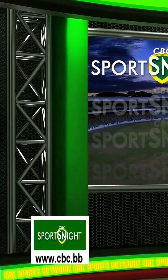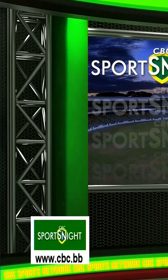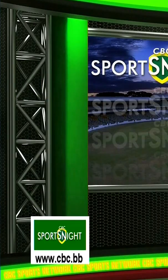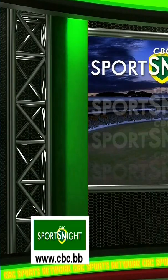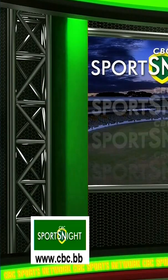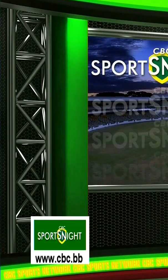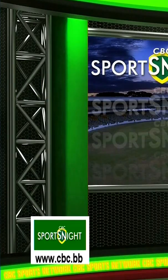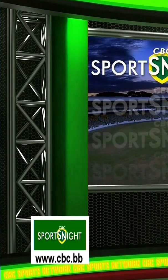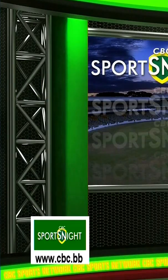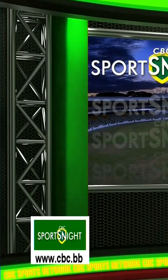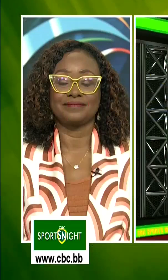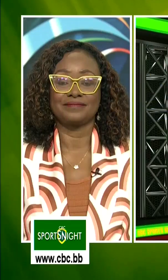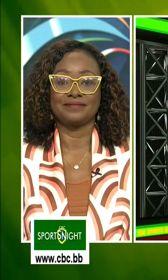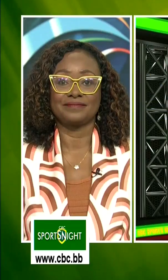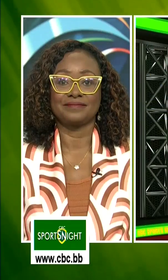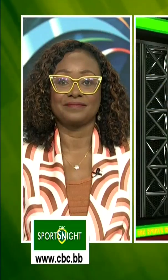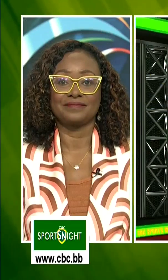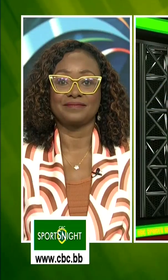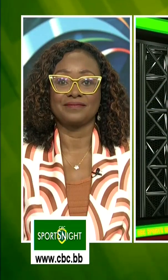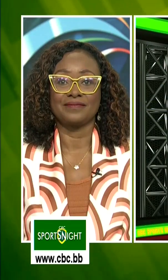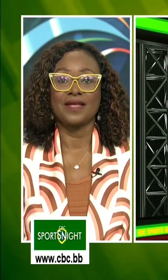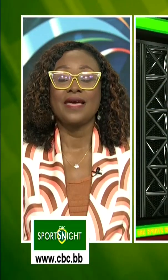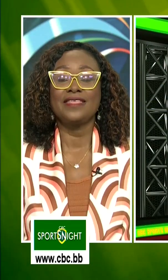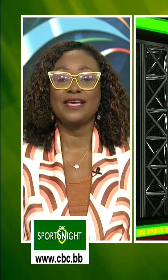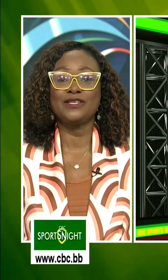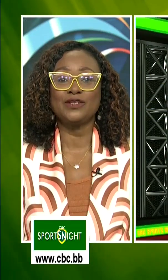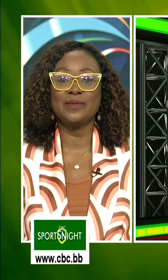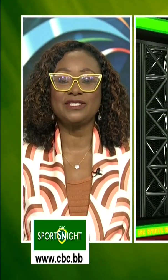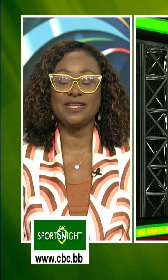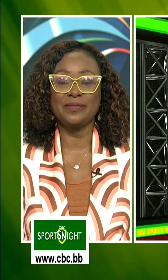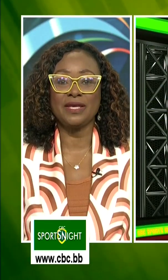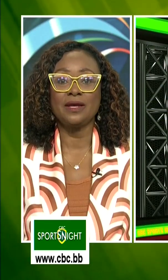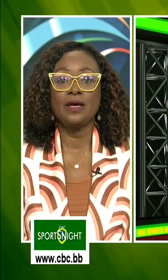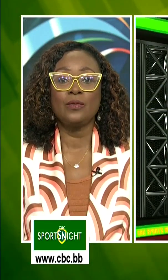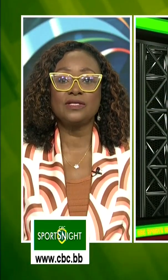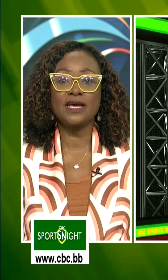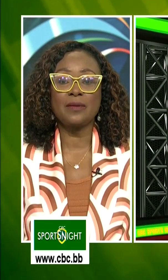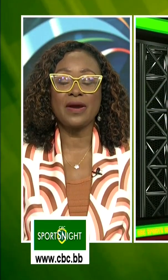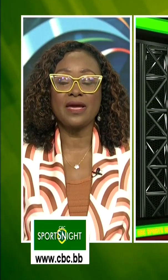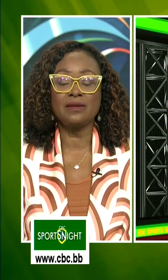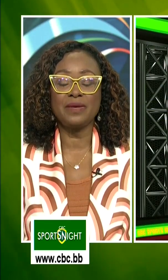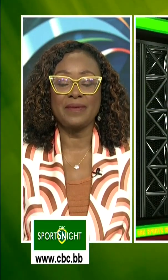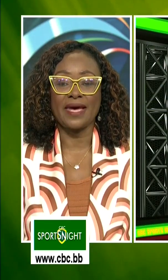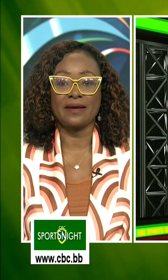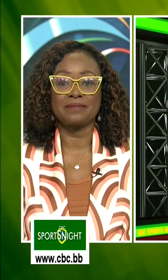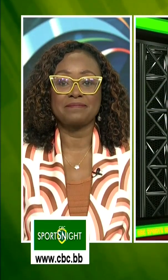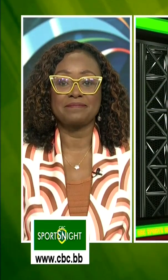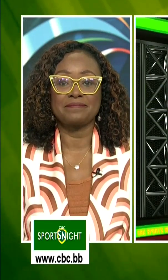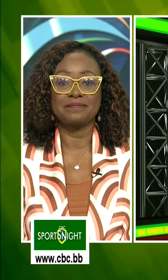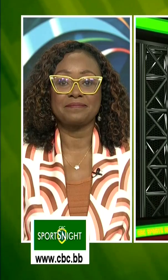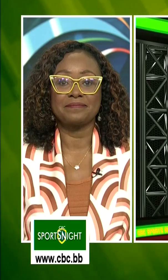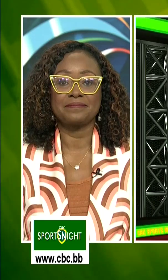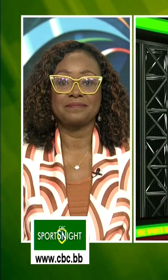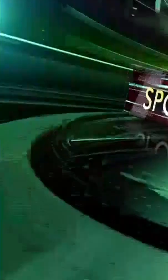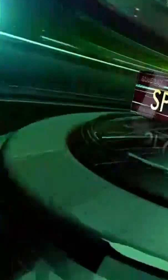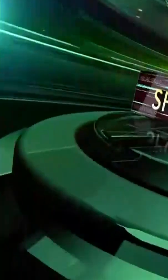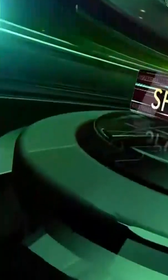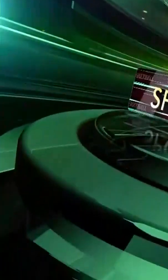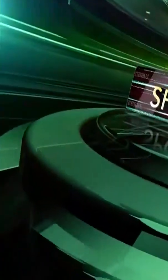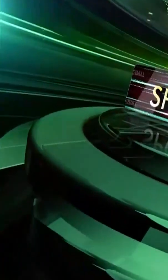And that's it for sports for tonight. Wendy, it's back over to you. Thank you so much, Damien. We'll take a break and be back.